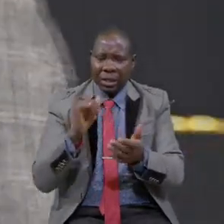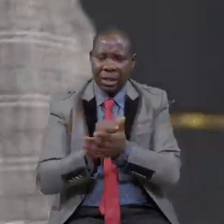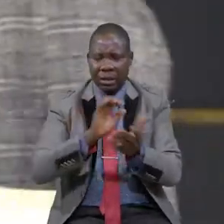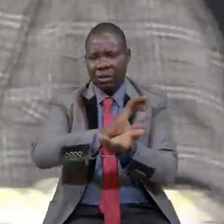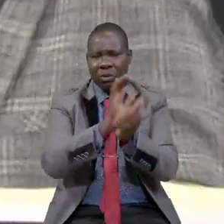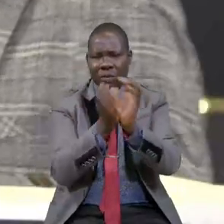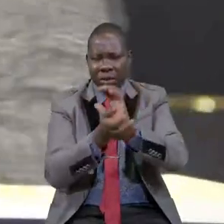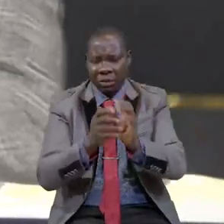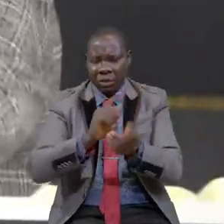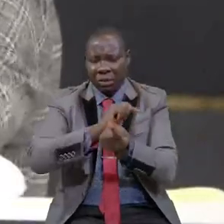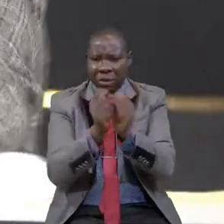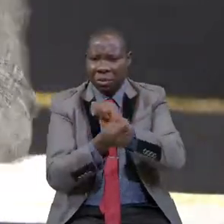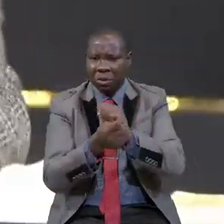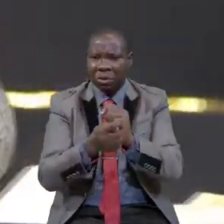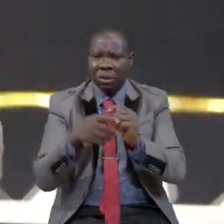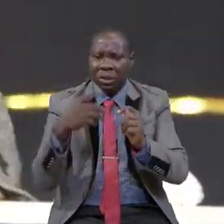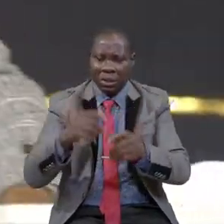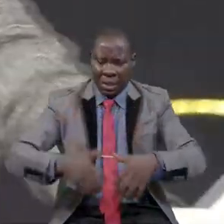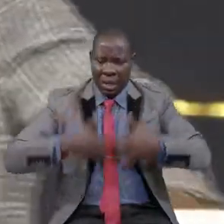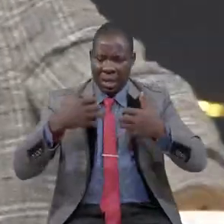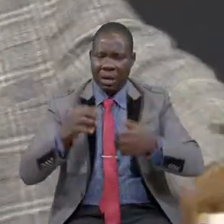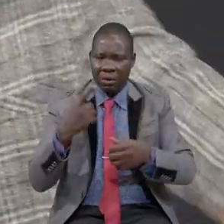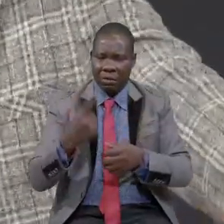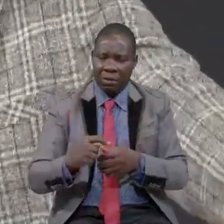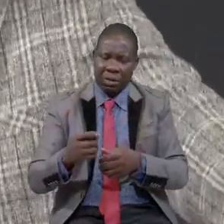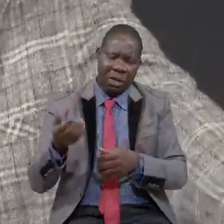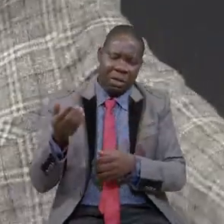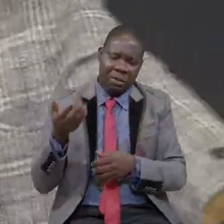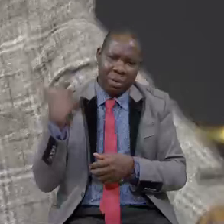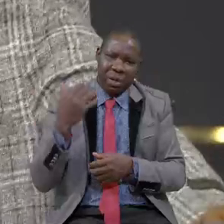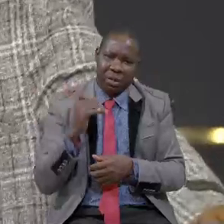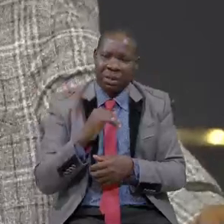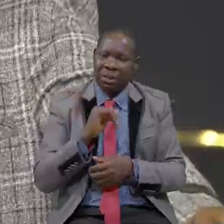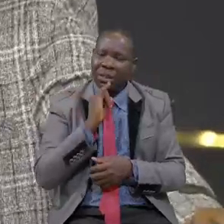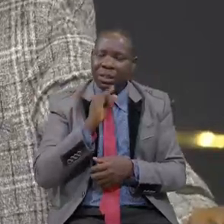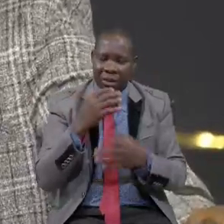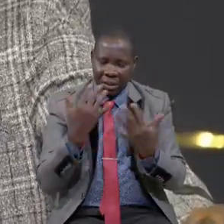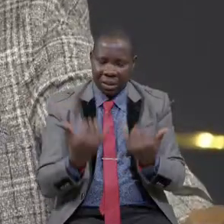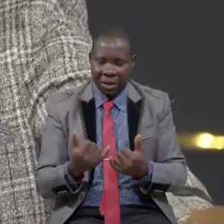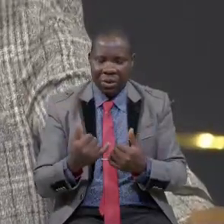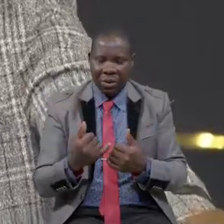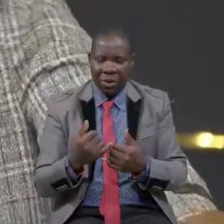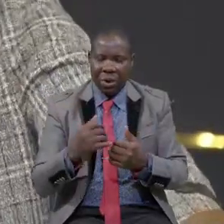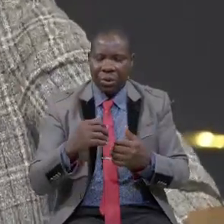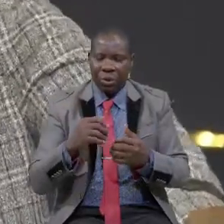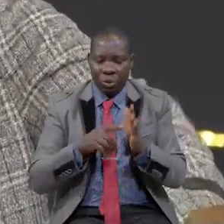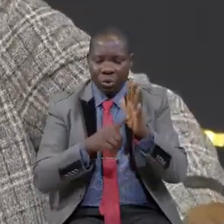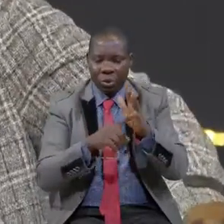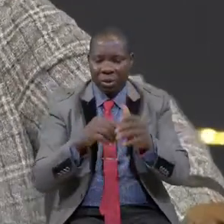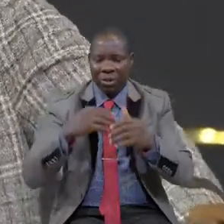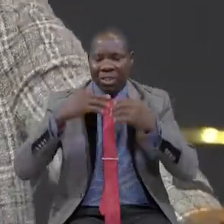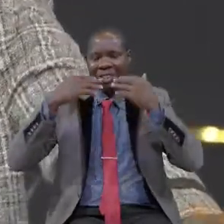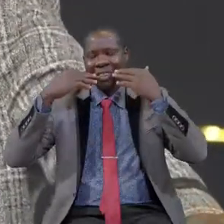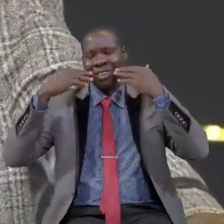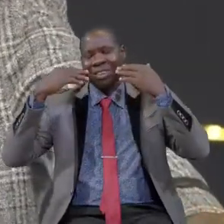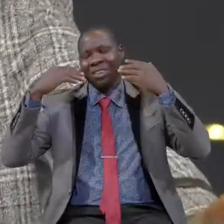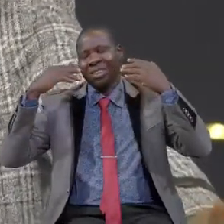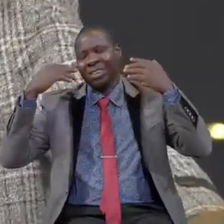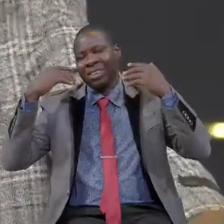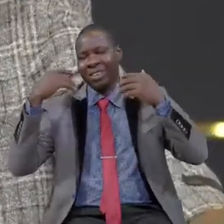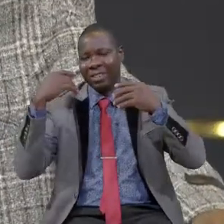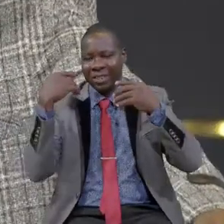past is now wearing a smiling face and there is Mercy and